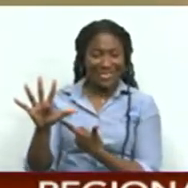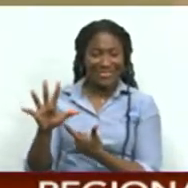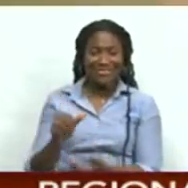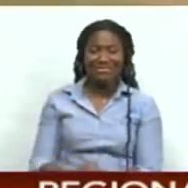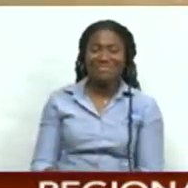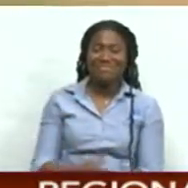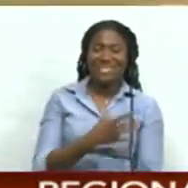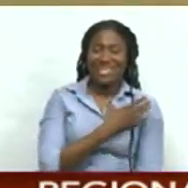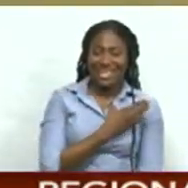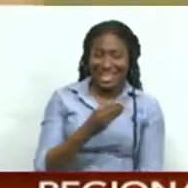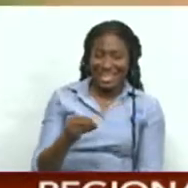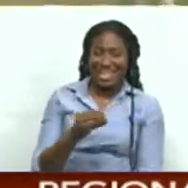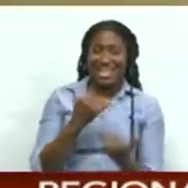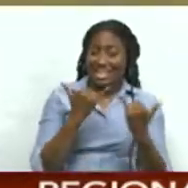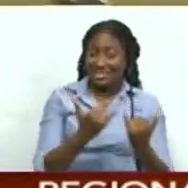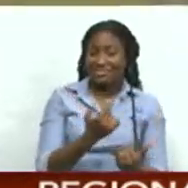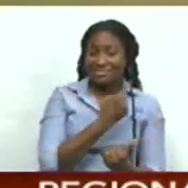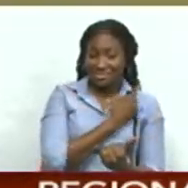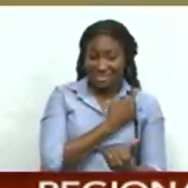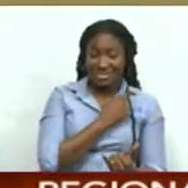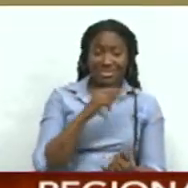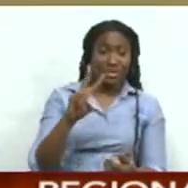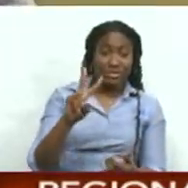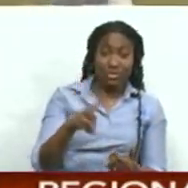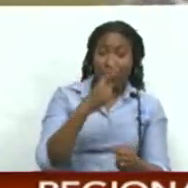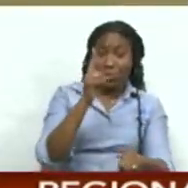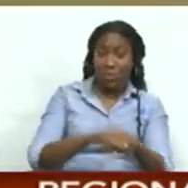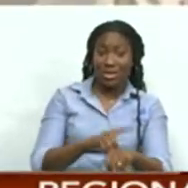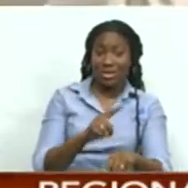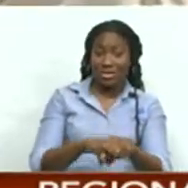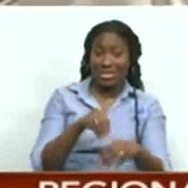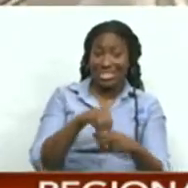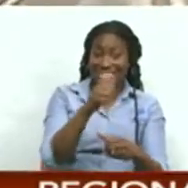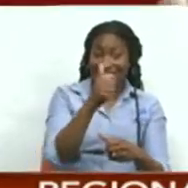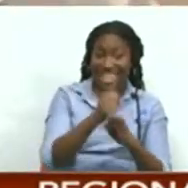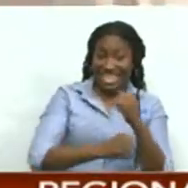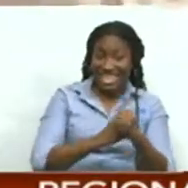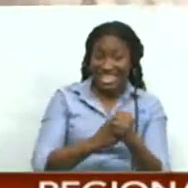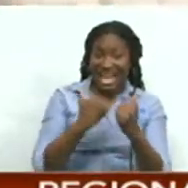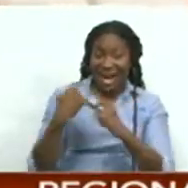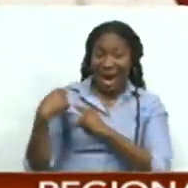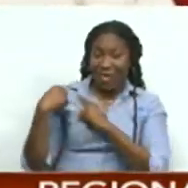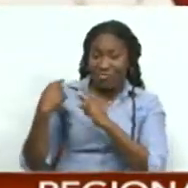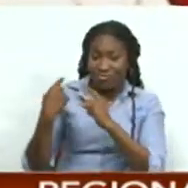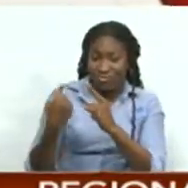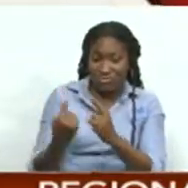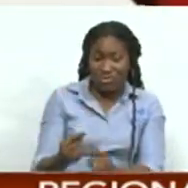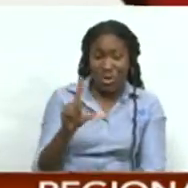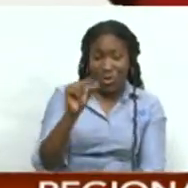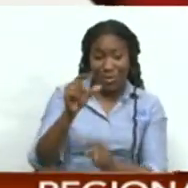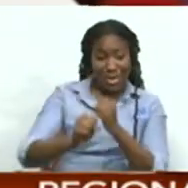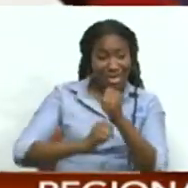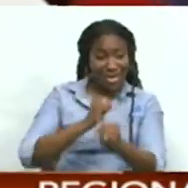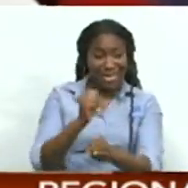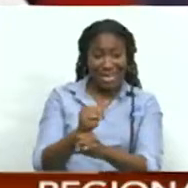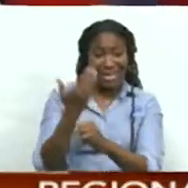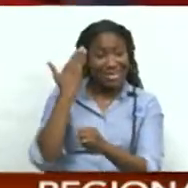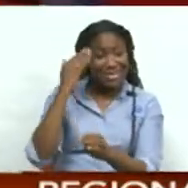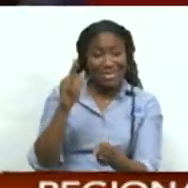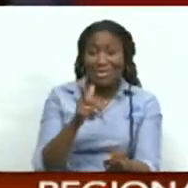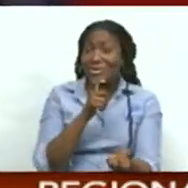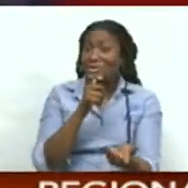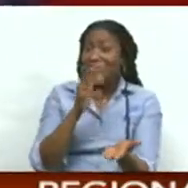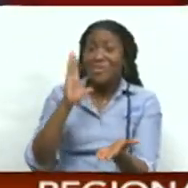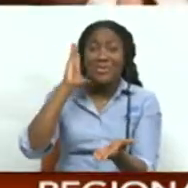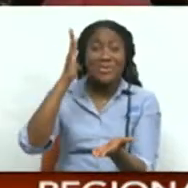to hold the record twice in 10 years. But 20 years after 400 not out, it's anyone's guess whether it will stand for 20